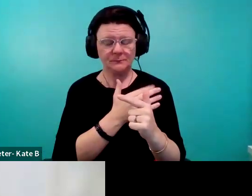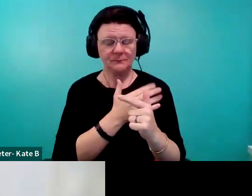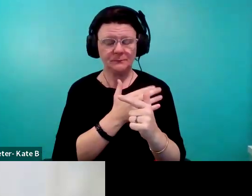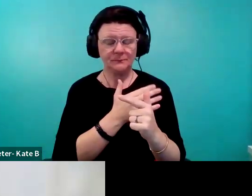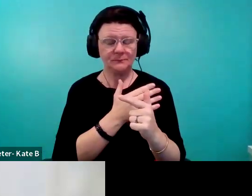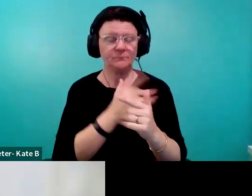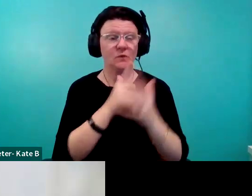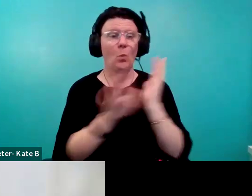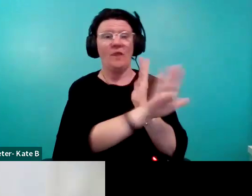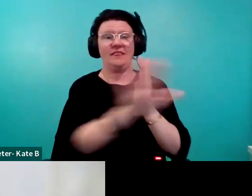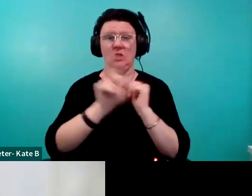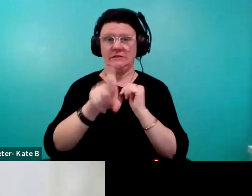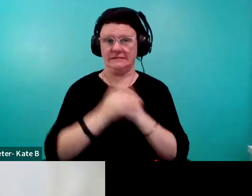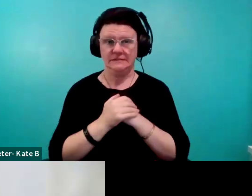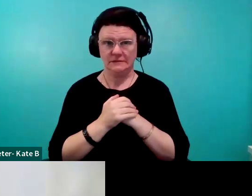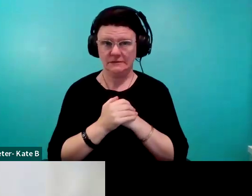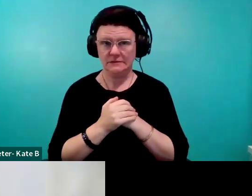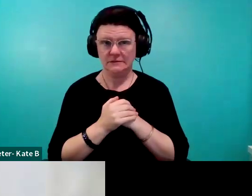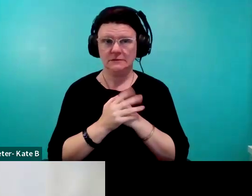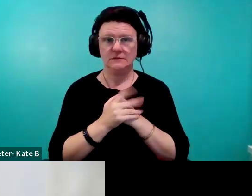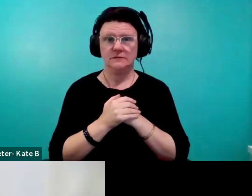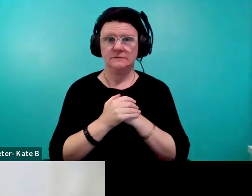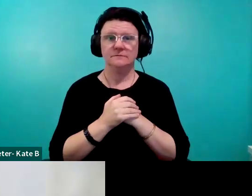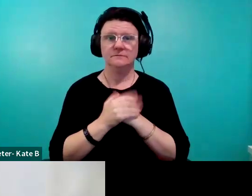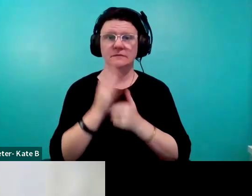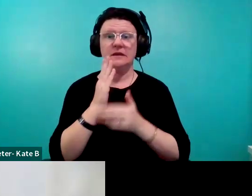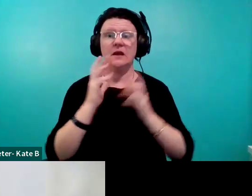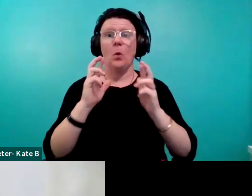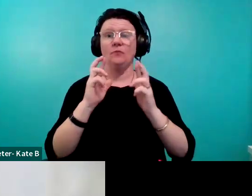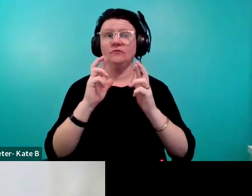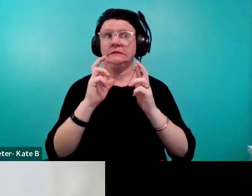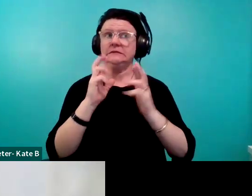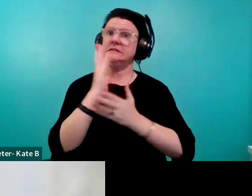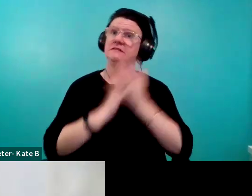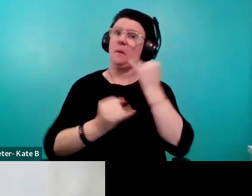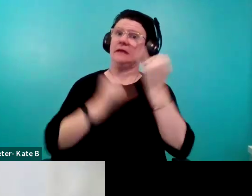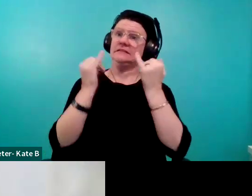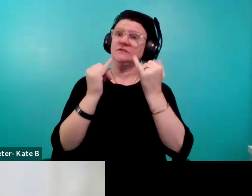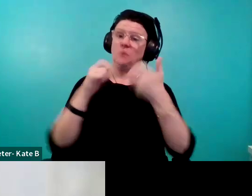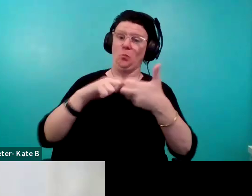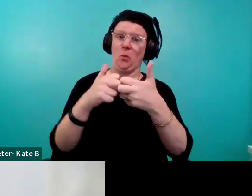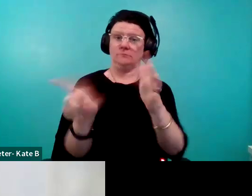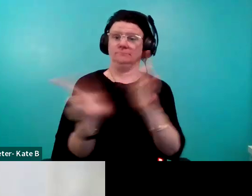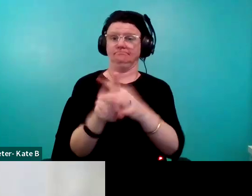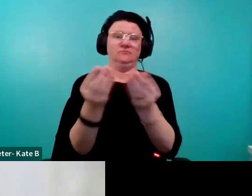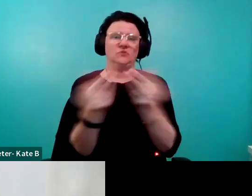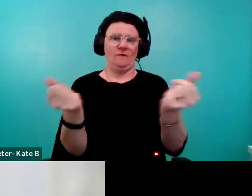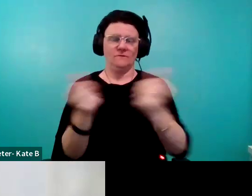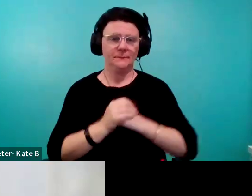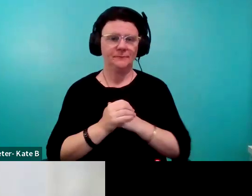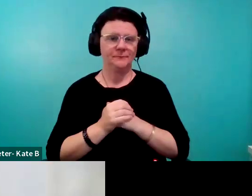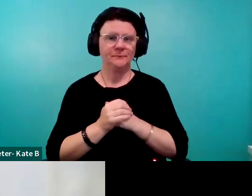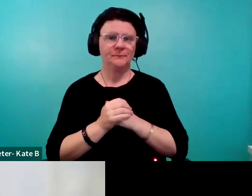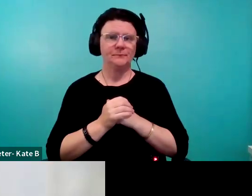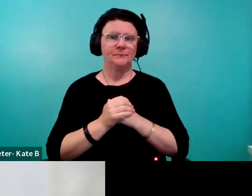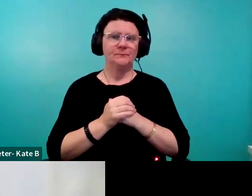on what those needs are and some potential solutions. So in addition to me kind